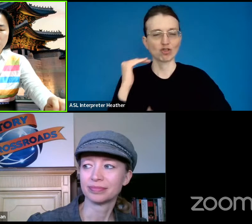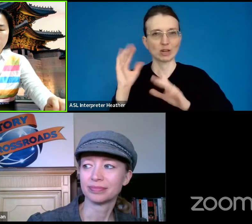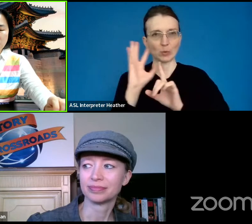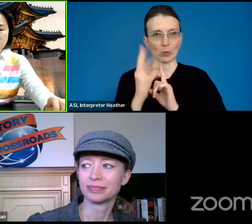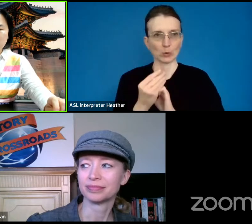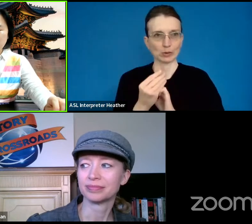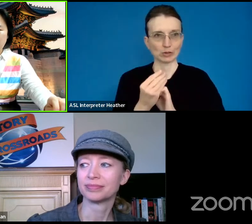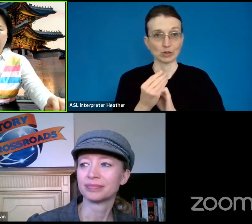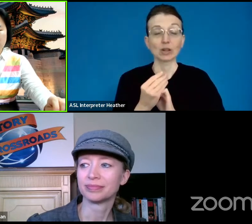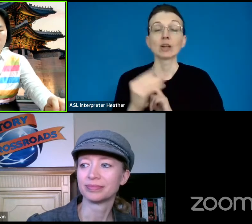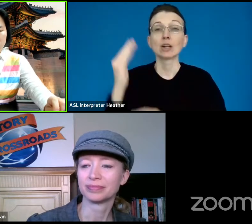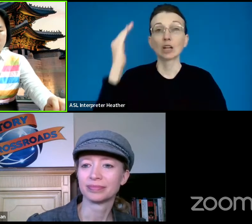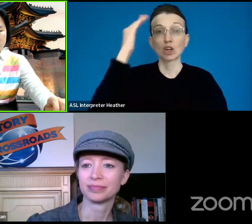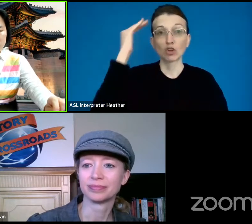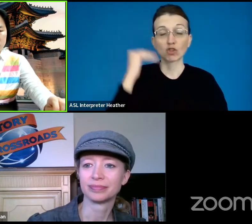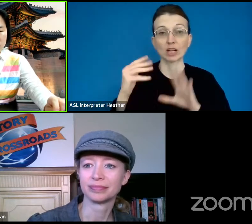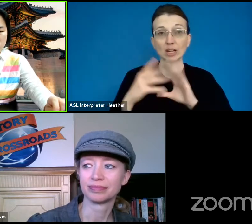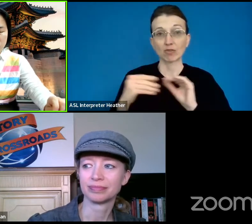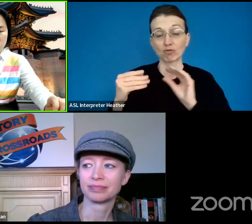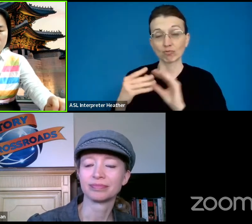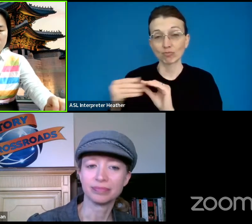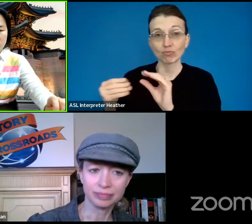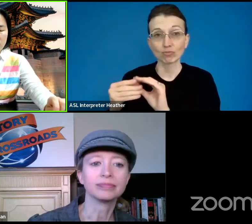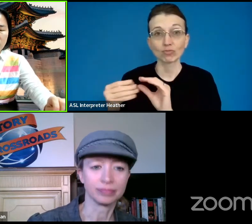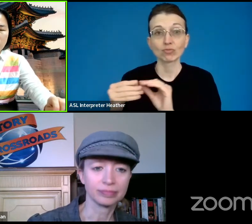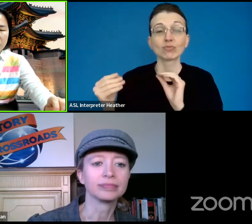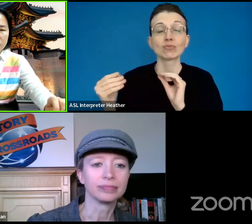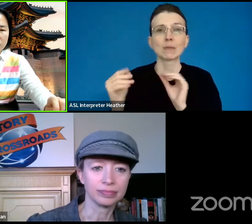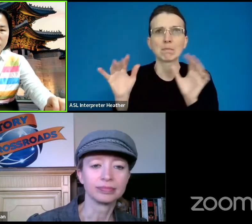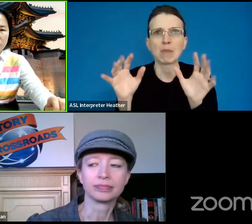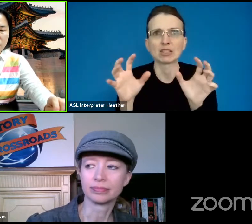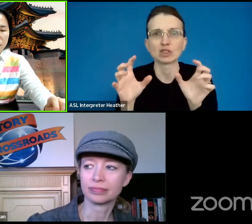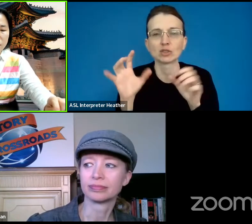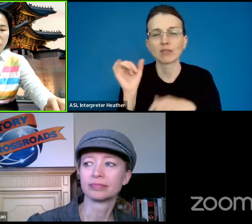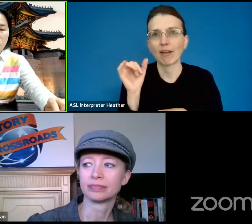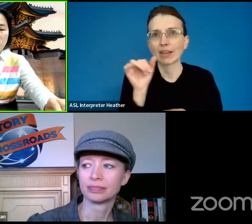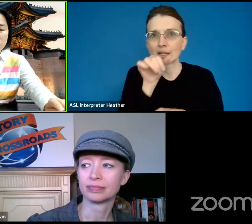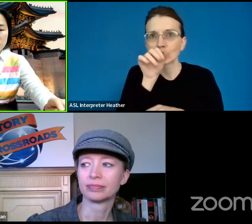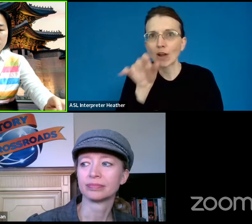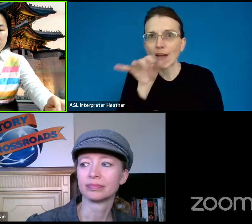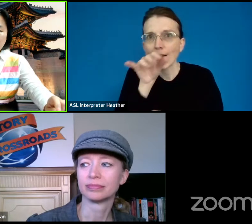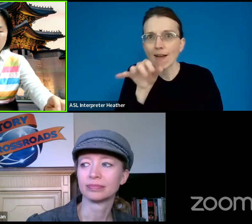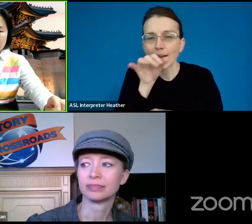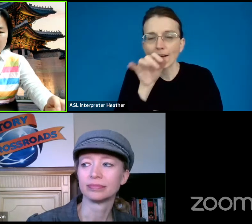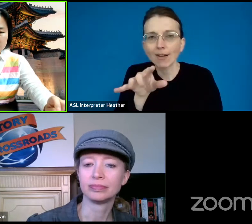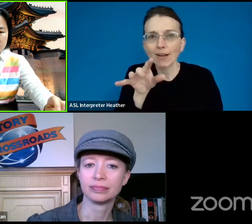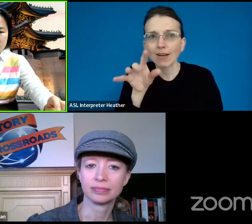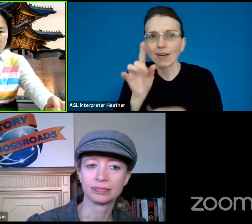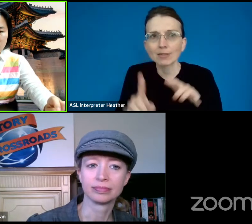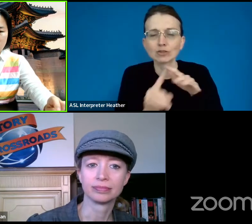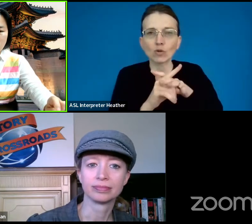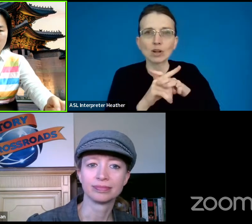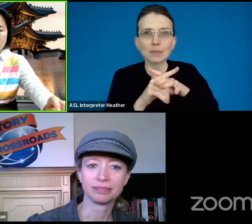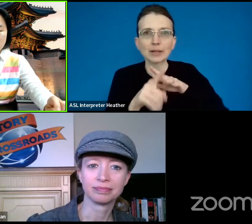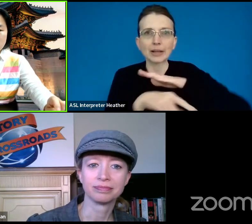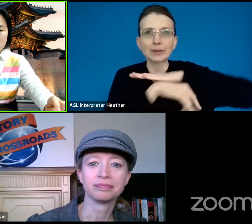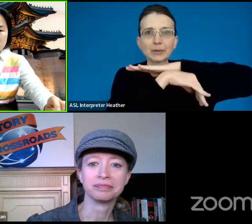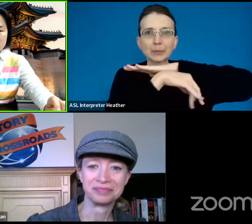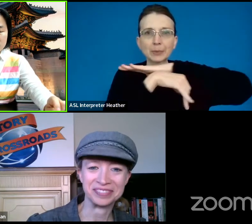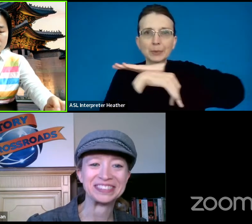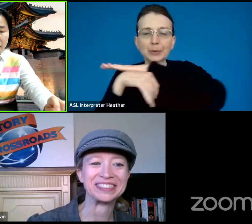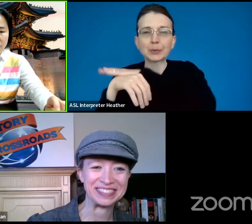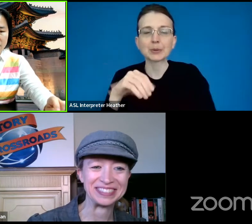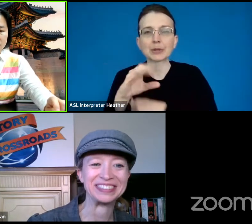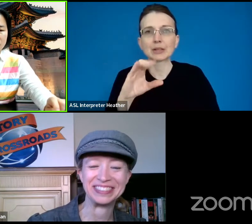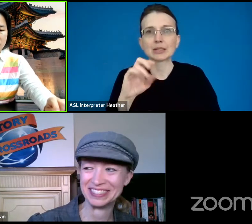folklore, monsters like Western dragons appear in the form of centipedes or a